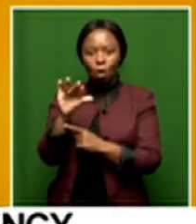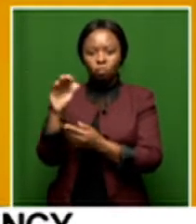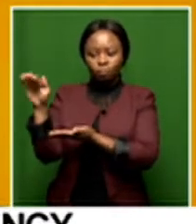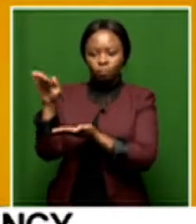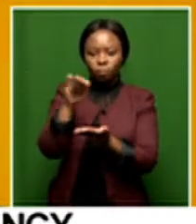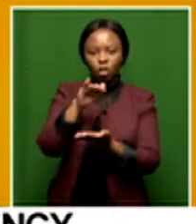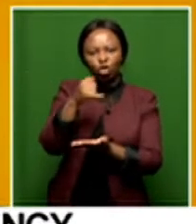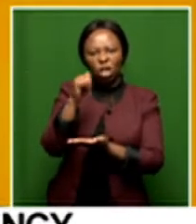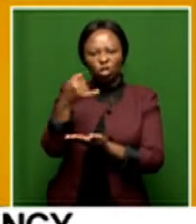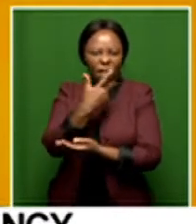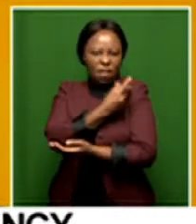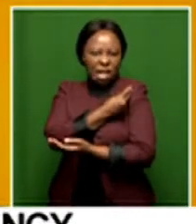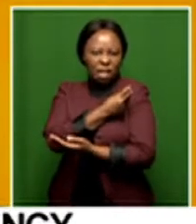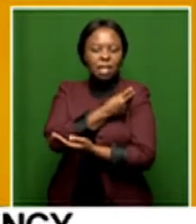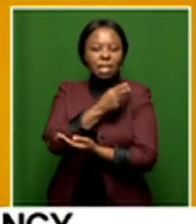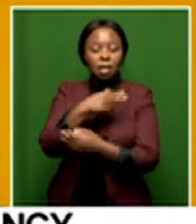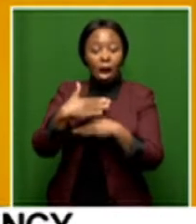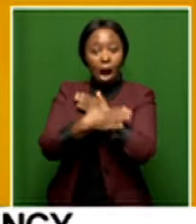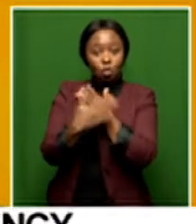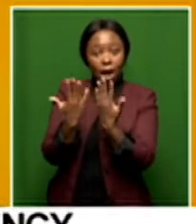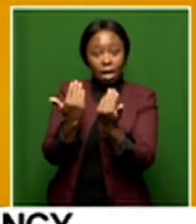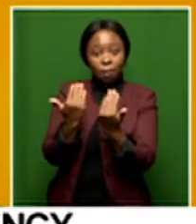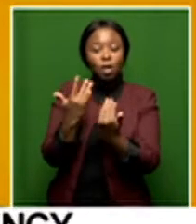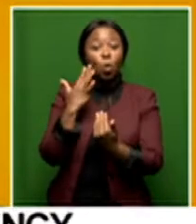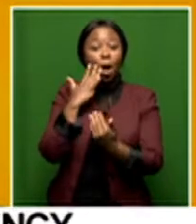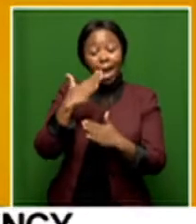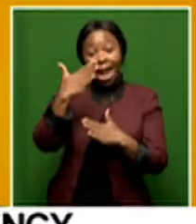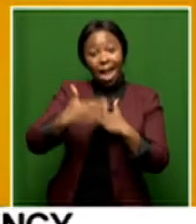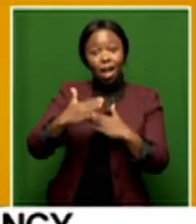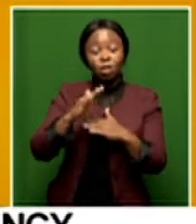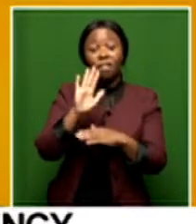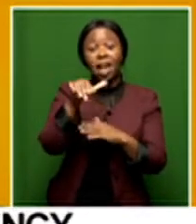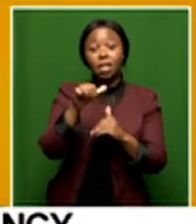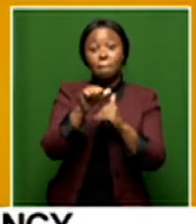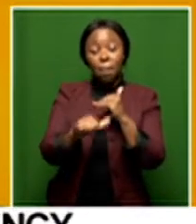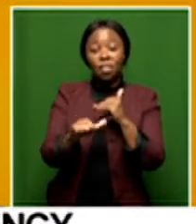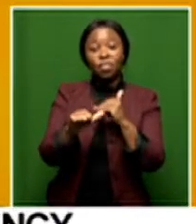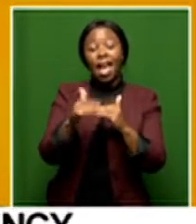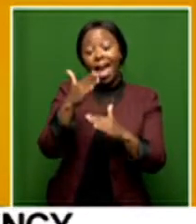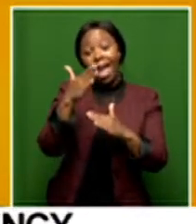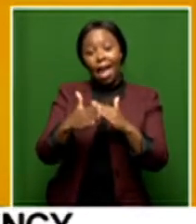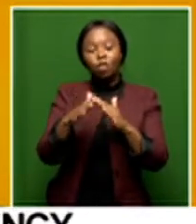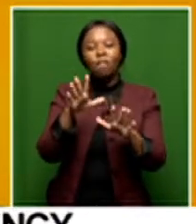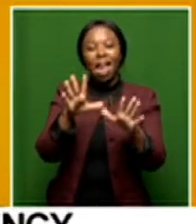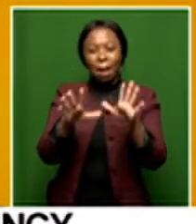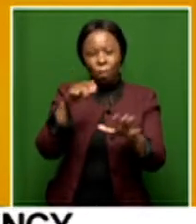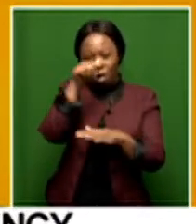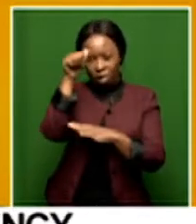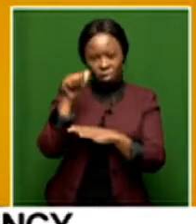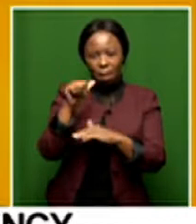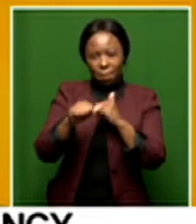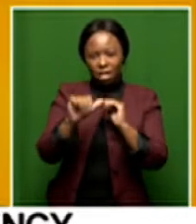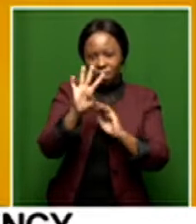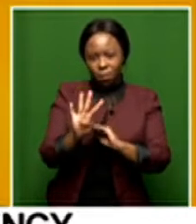J&J vaccine that are expected in the country at the end of next month. That's the end of April. But according to the